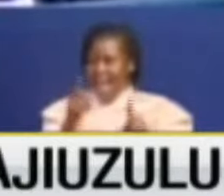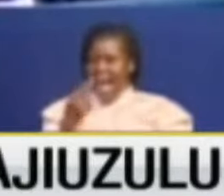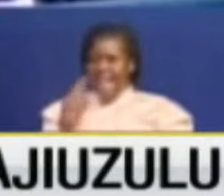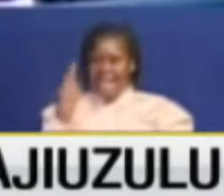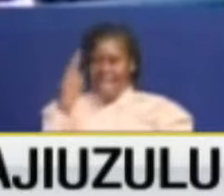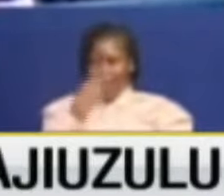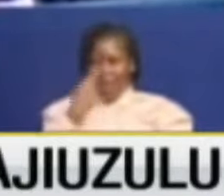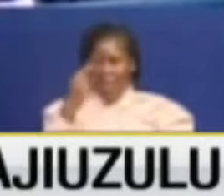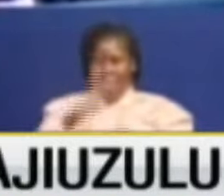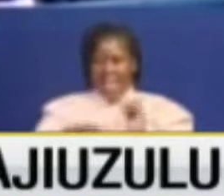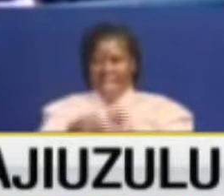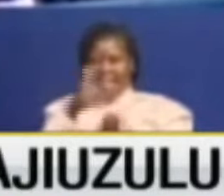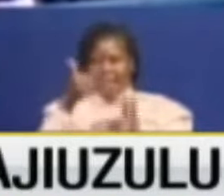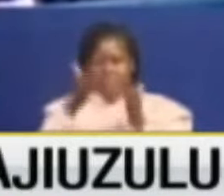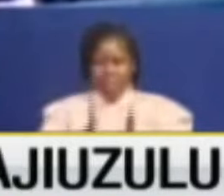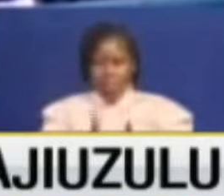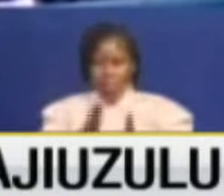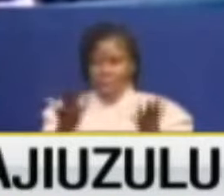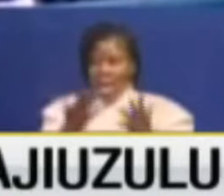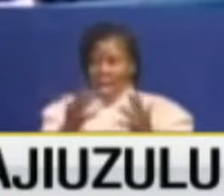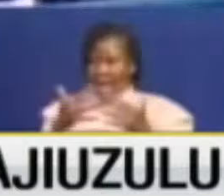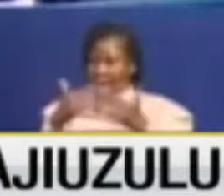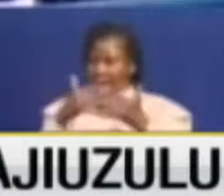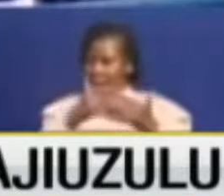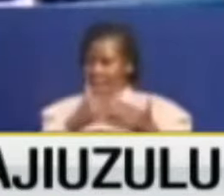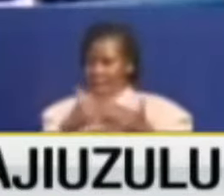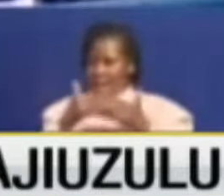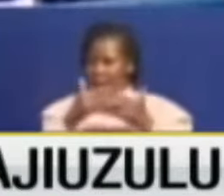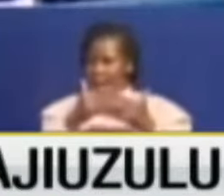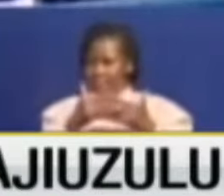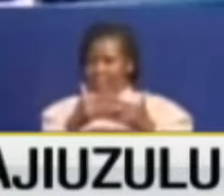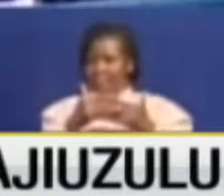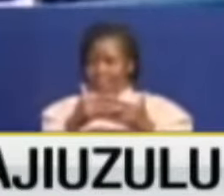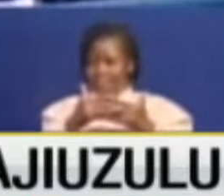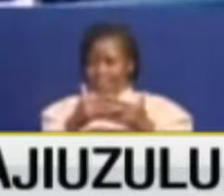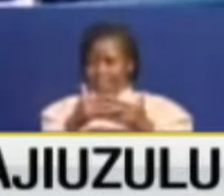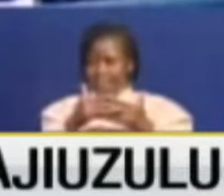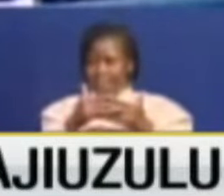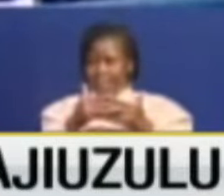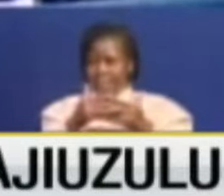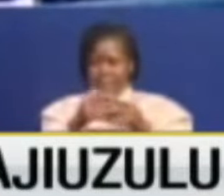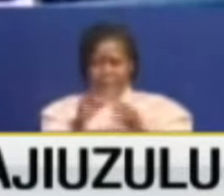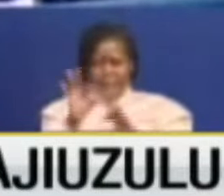any other person in America. His discretion is tremendous.